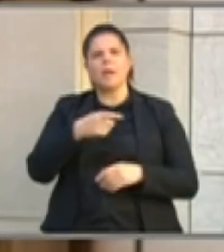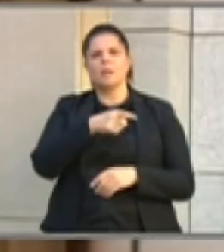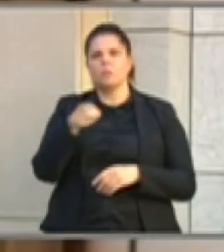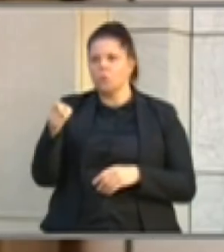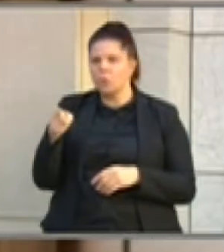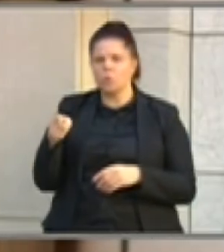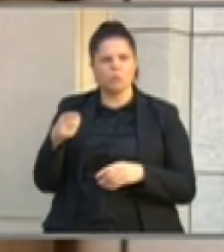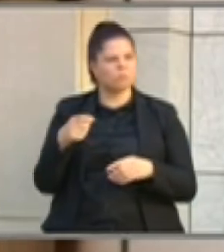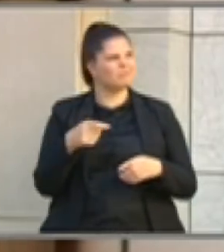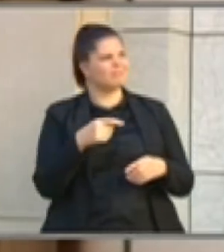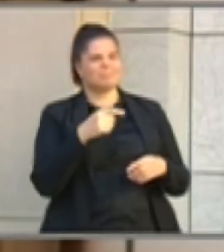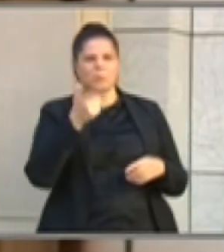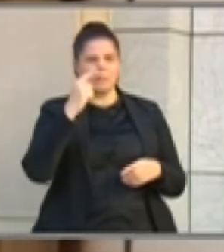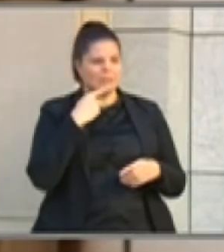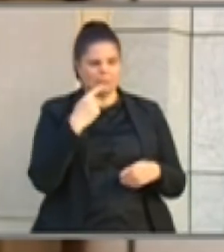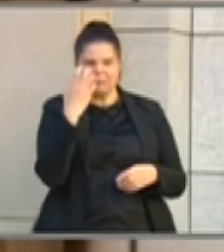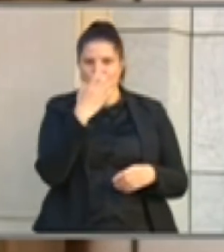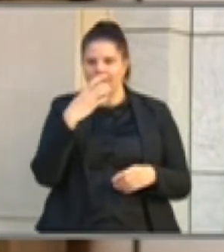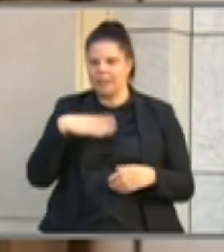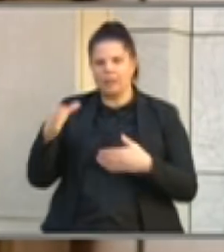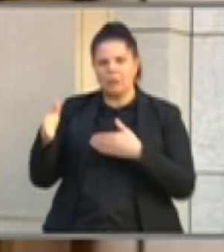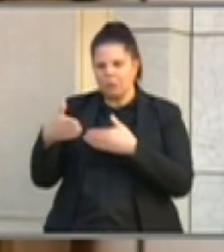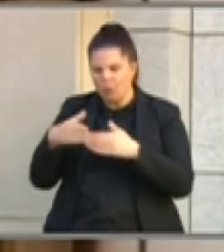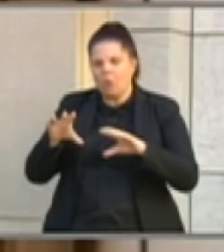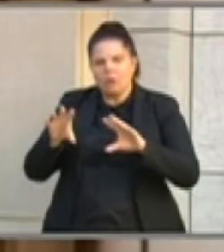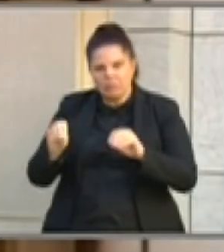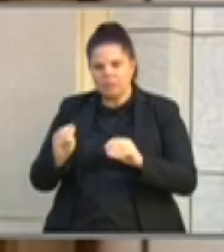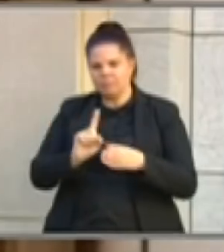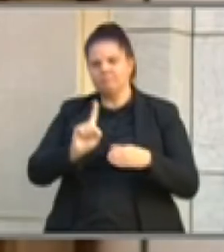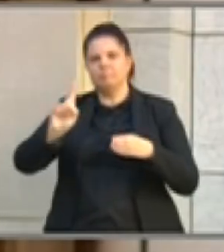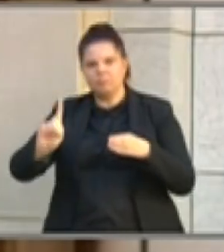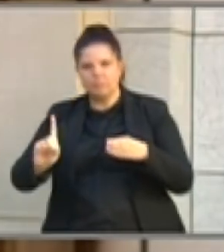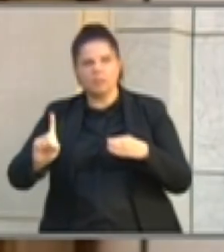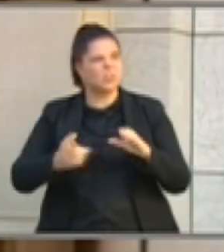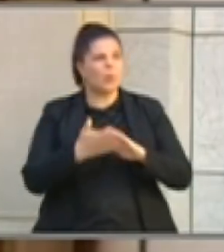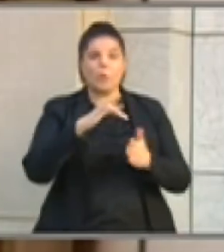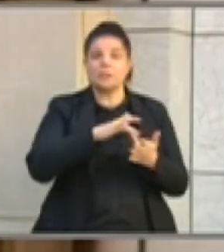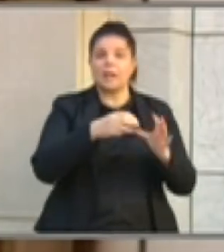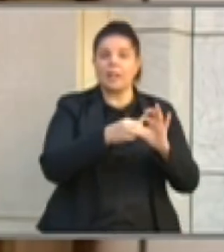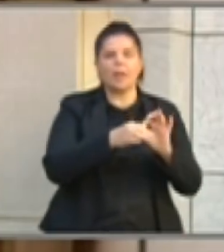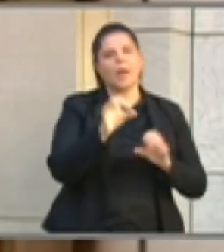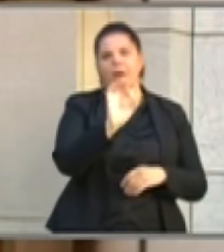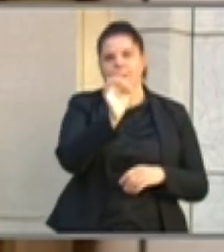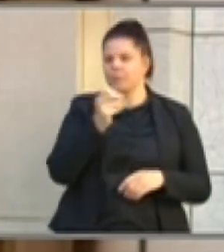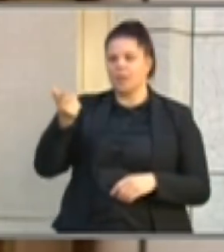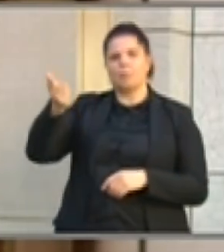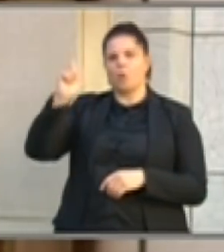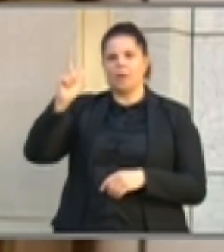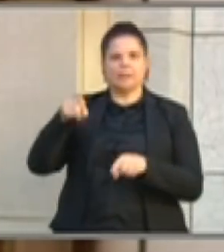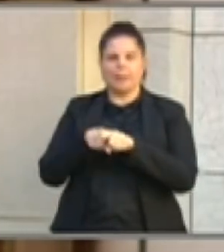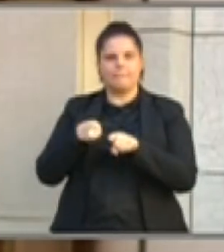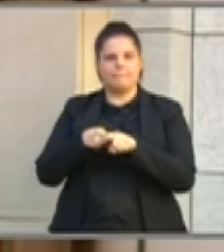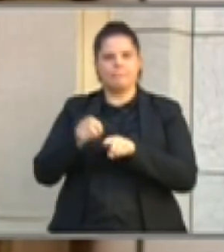won't be engaging with the social security system. They'll be engaging directly with their employer. and their employer will be making the payments, and then we will